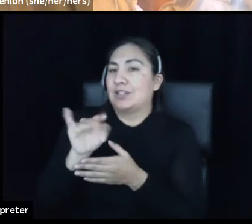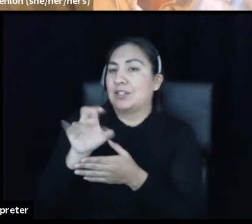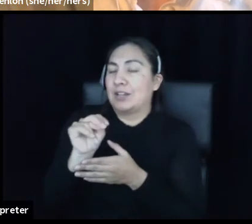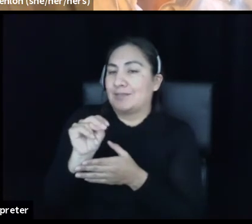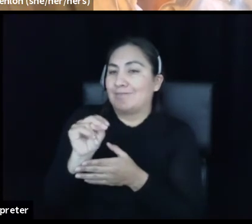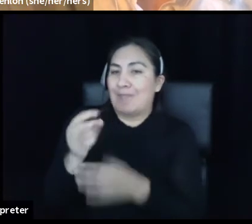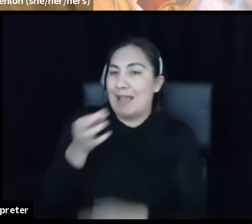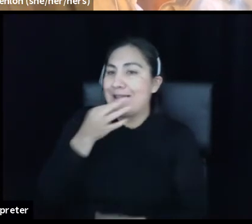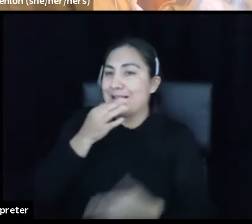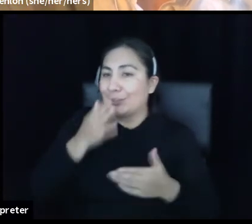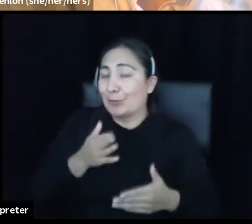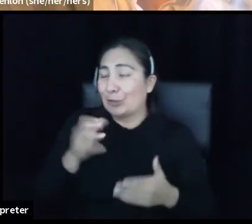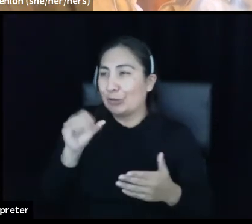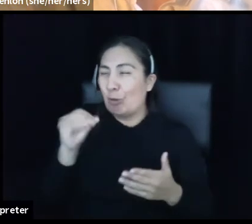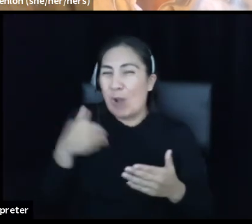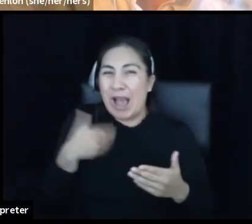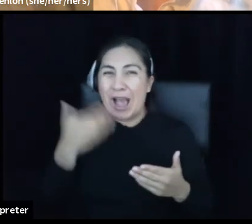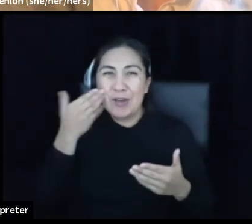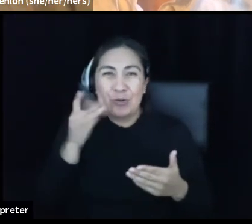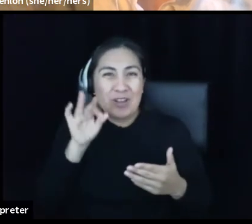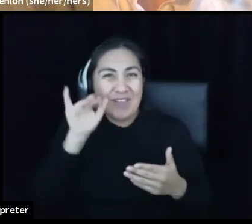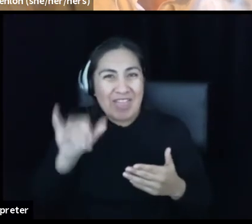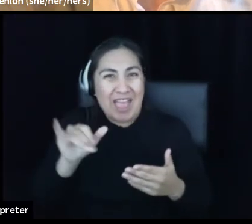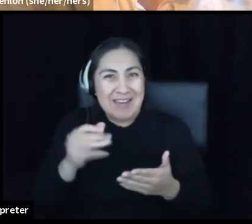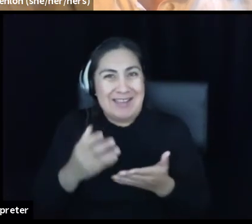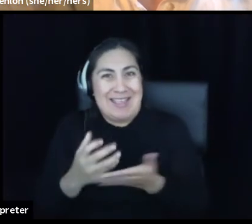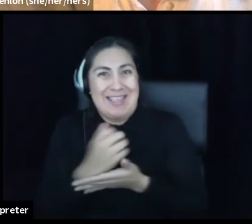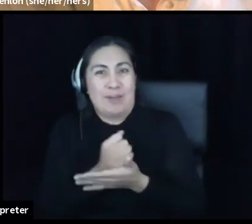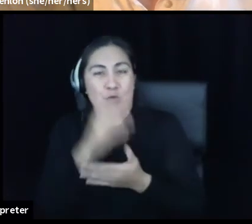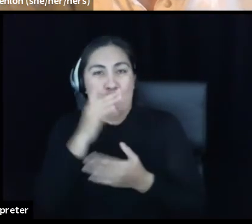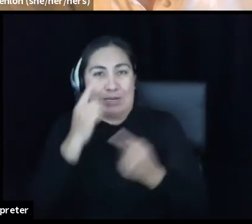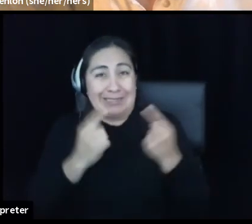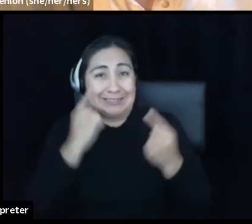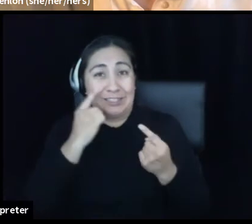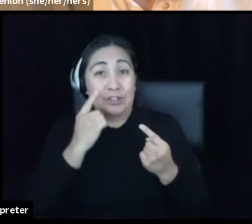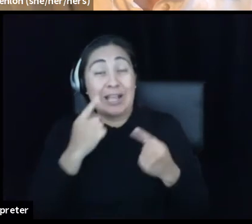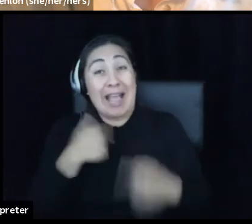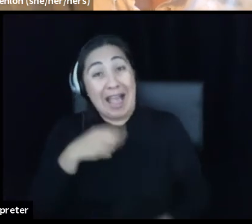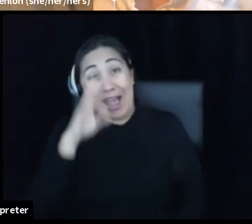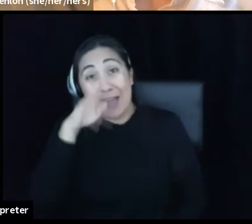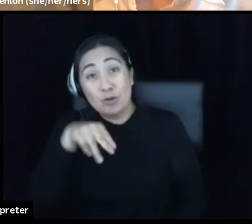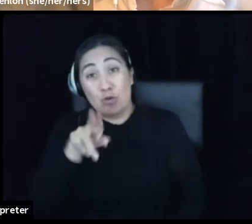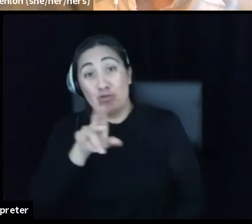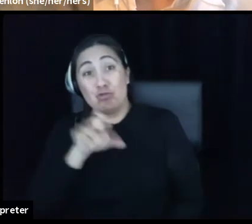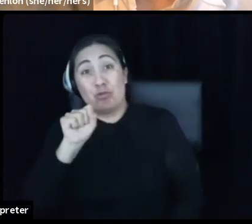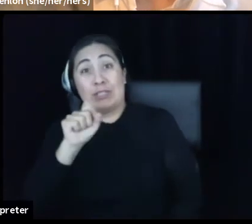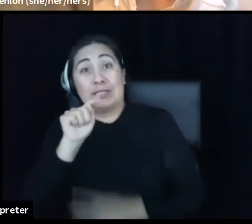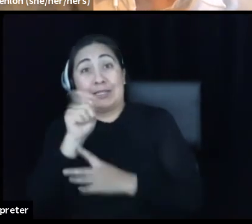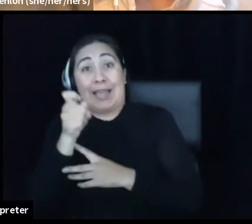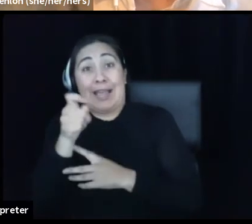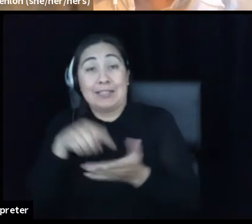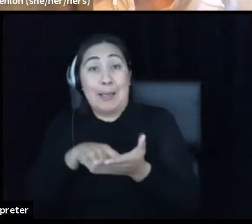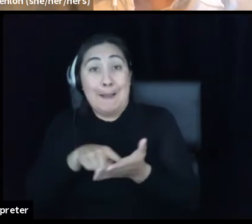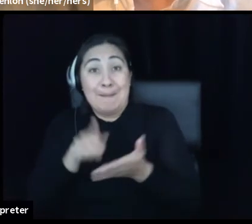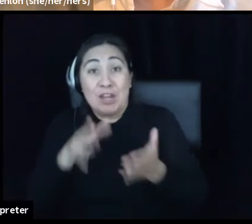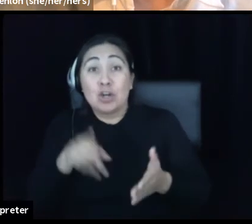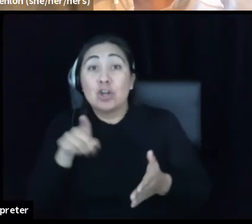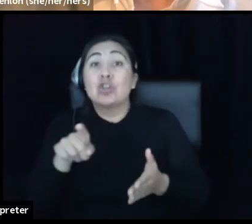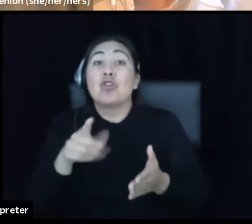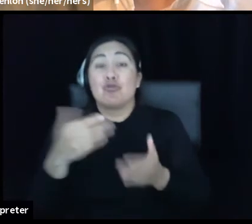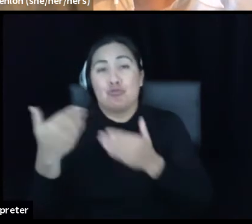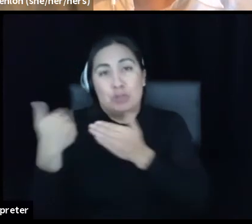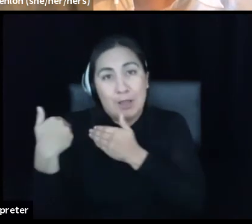by unemployment compensation. I know that as a US taxpayer, you're liable to pay taxes on your